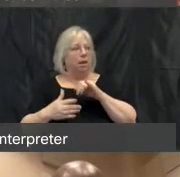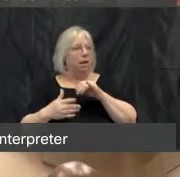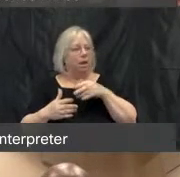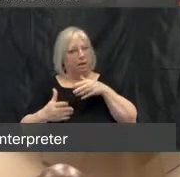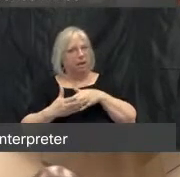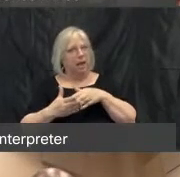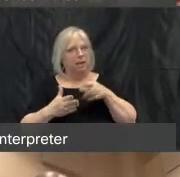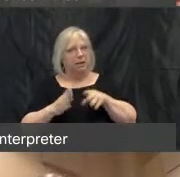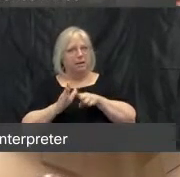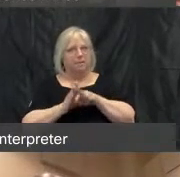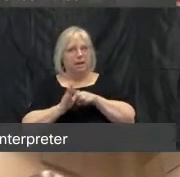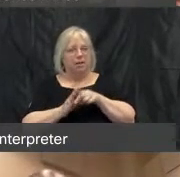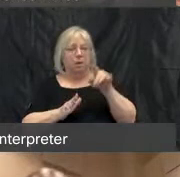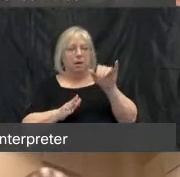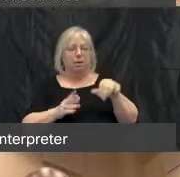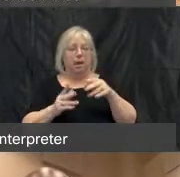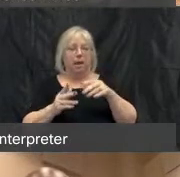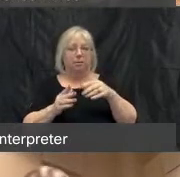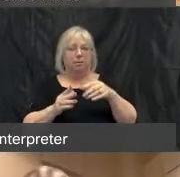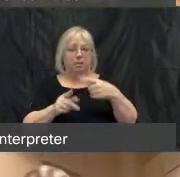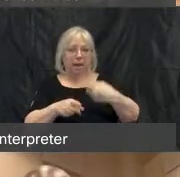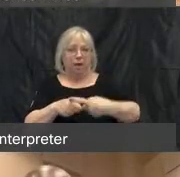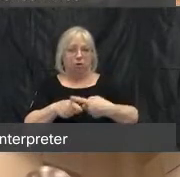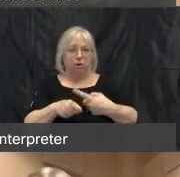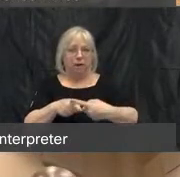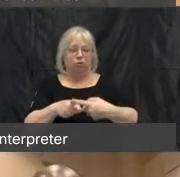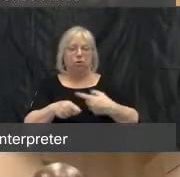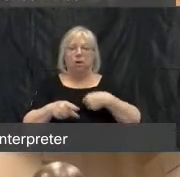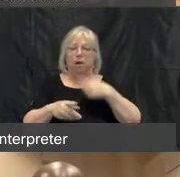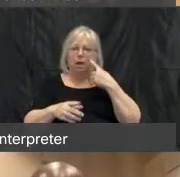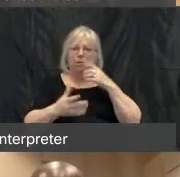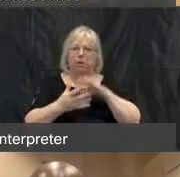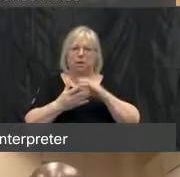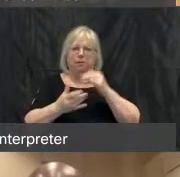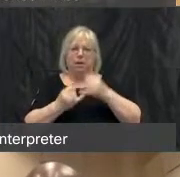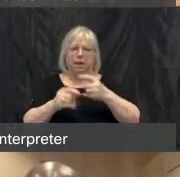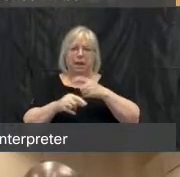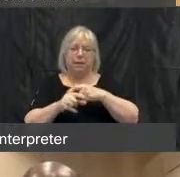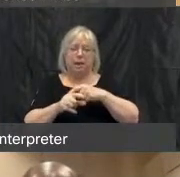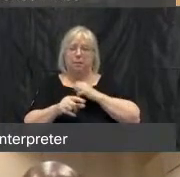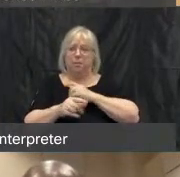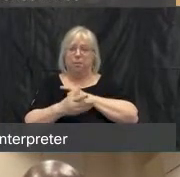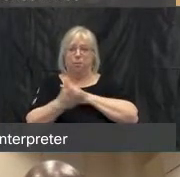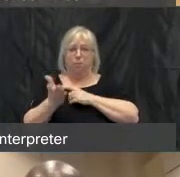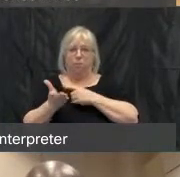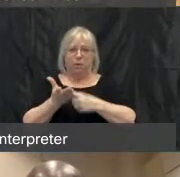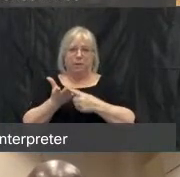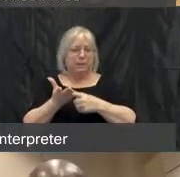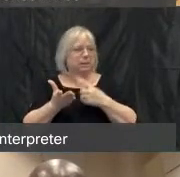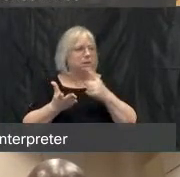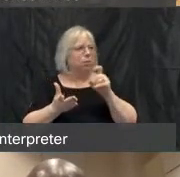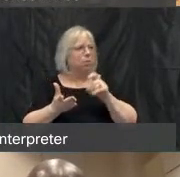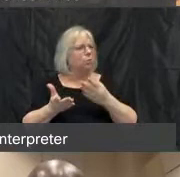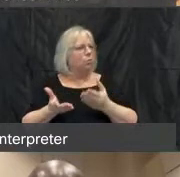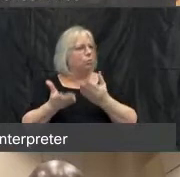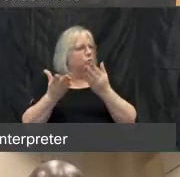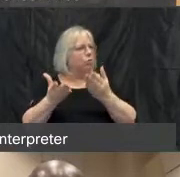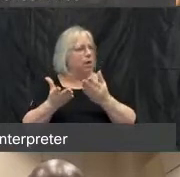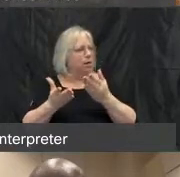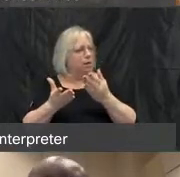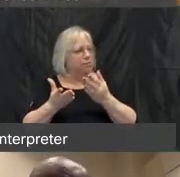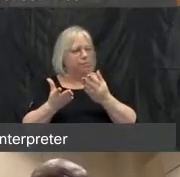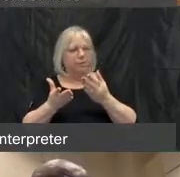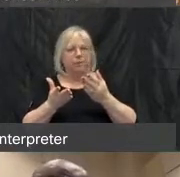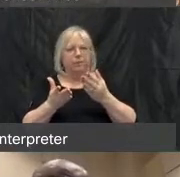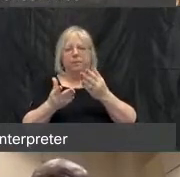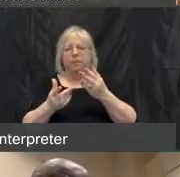against the development at that location. I believe the last time that the board discussed this, a question was raised and deferred so that they can